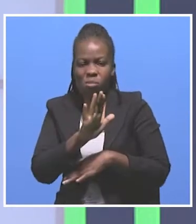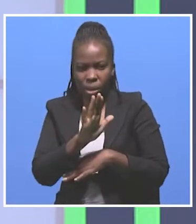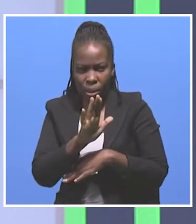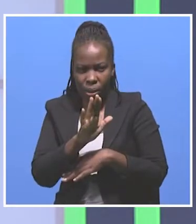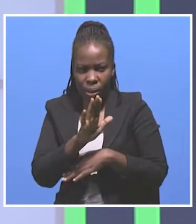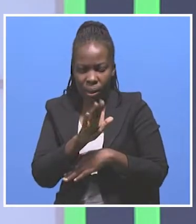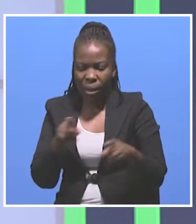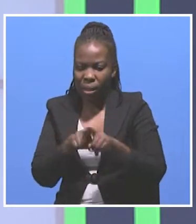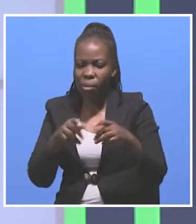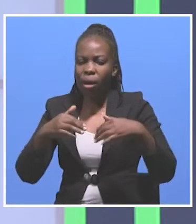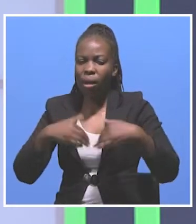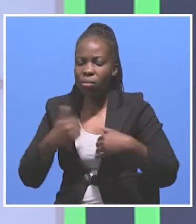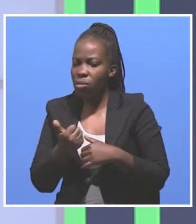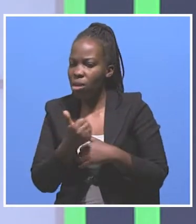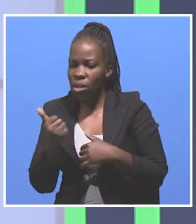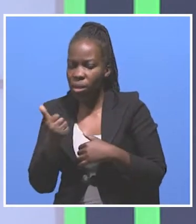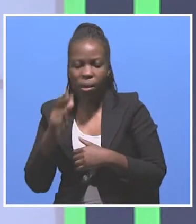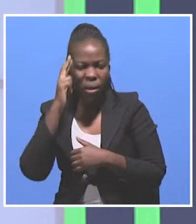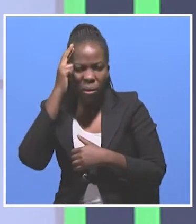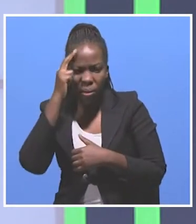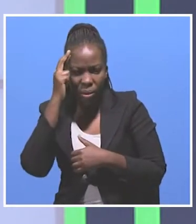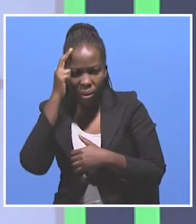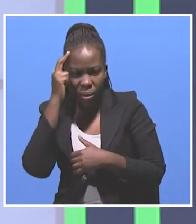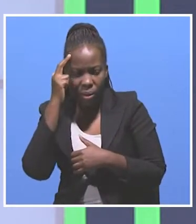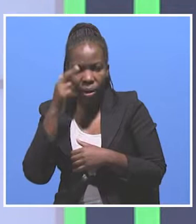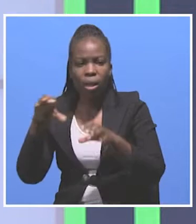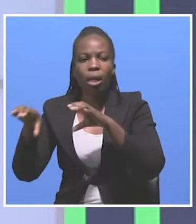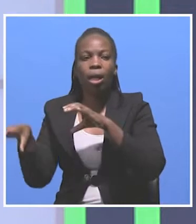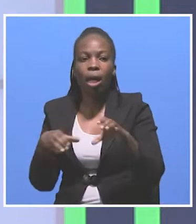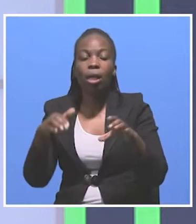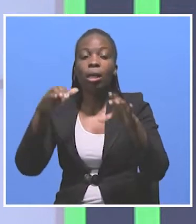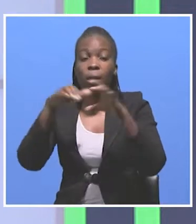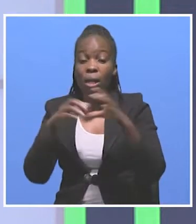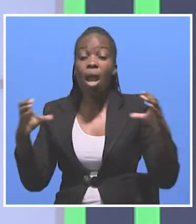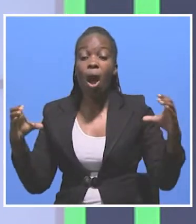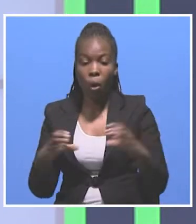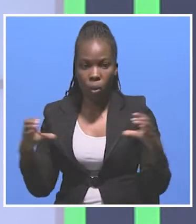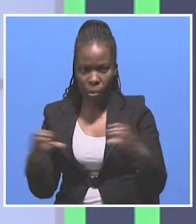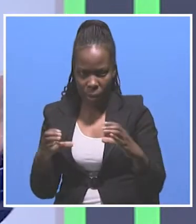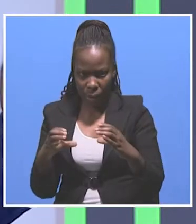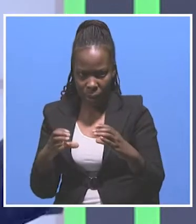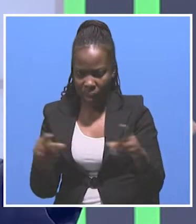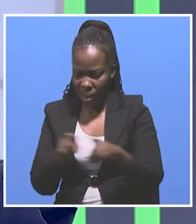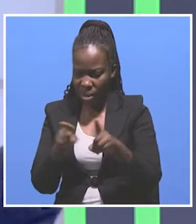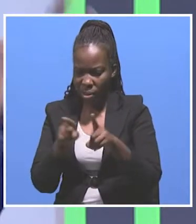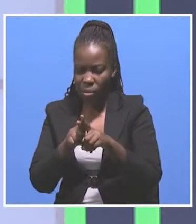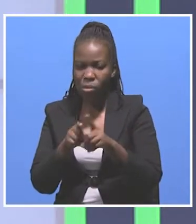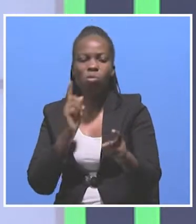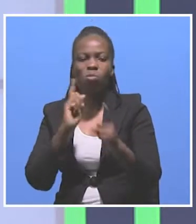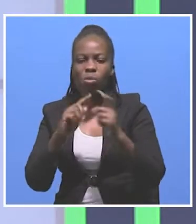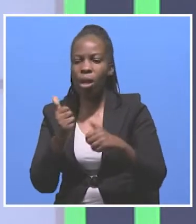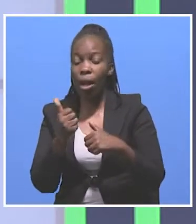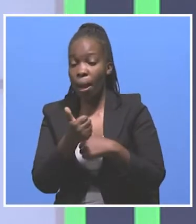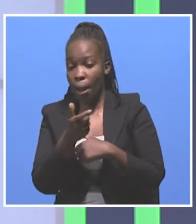own reasons that are induced in the community, and those are the unsafe ones will also come to that definition, so that we look at the